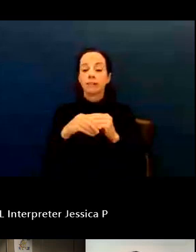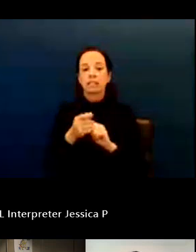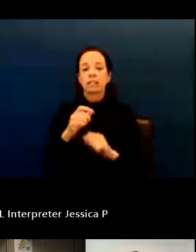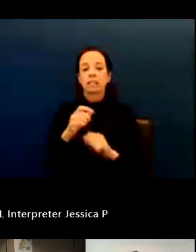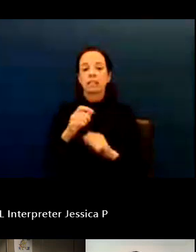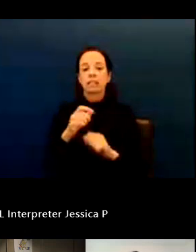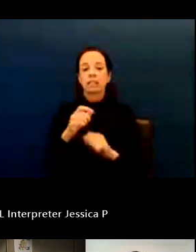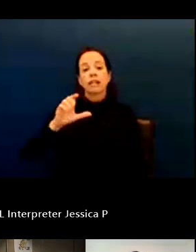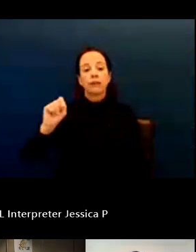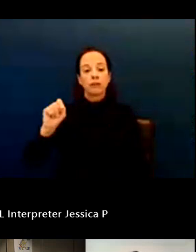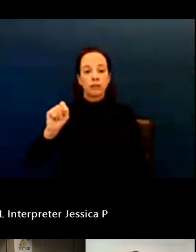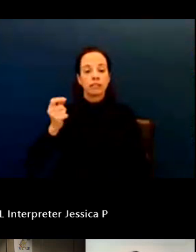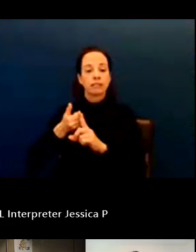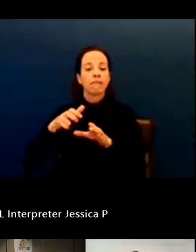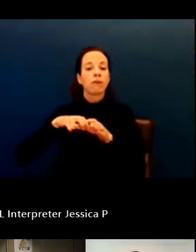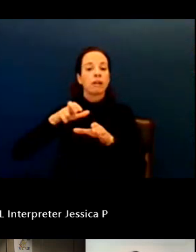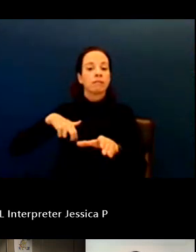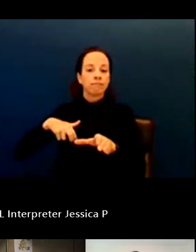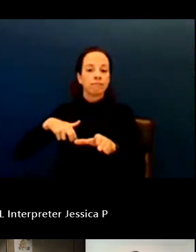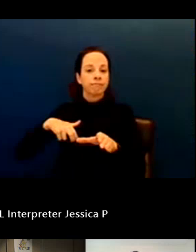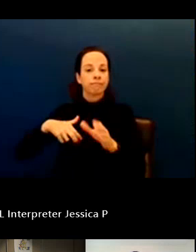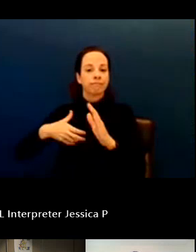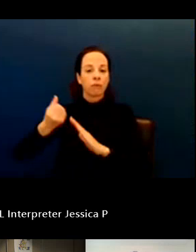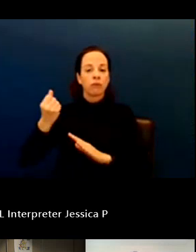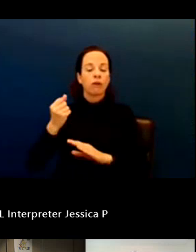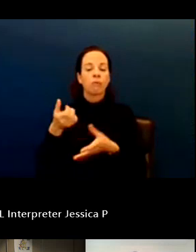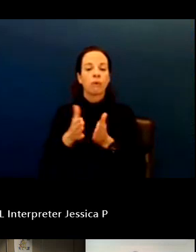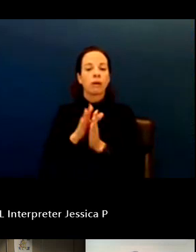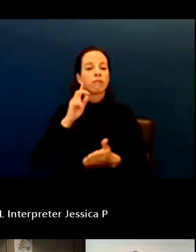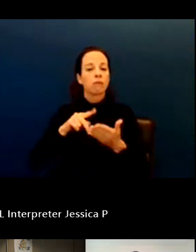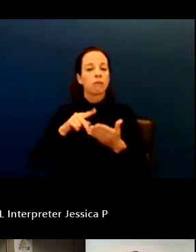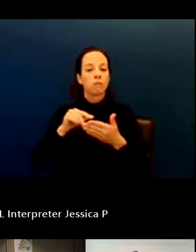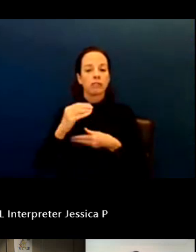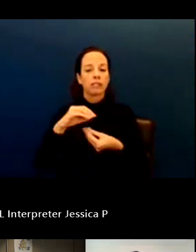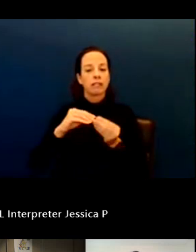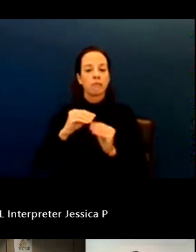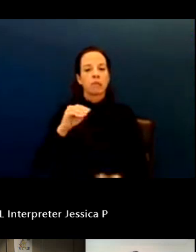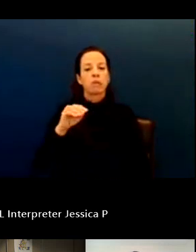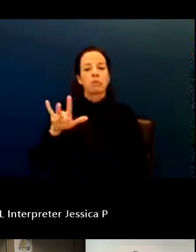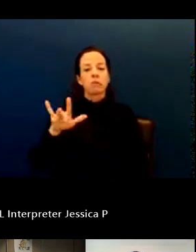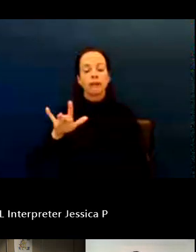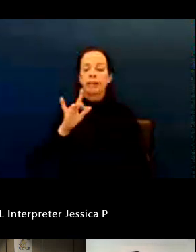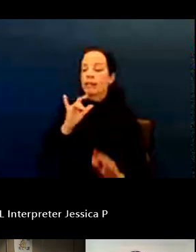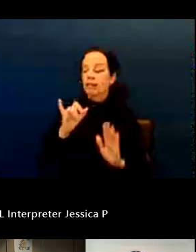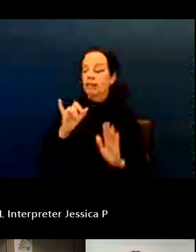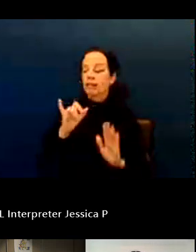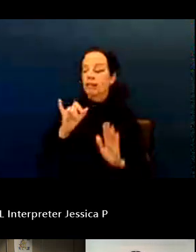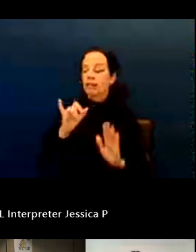has withdrawn their request for project number 5, identified by EA